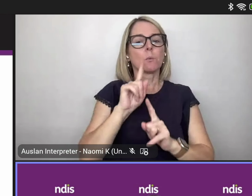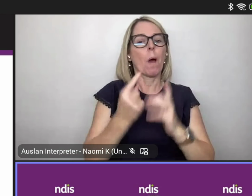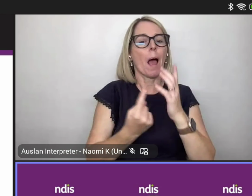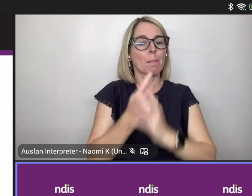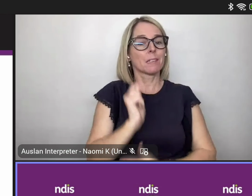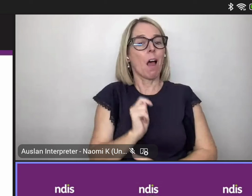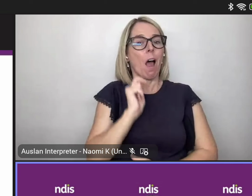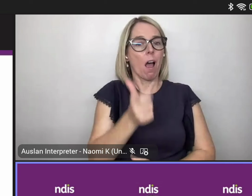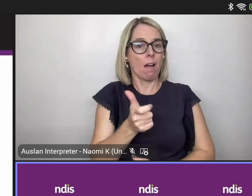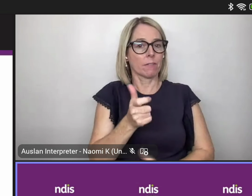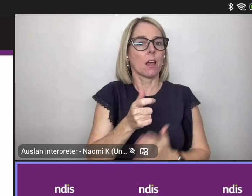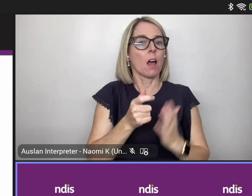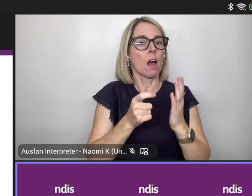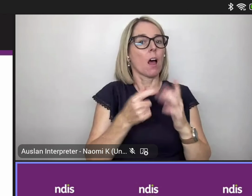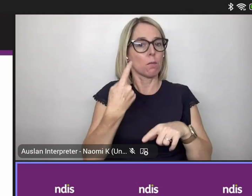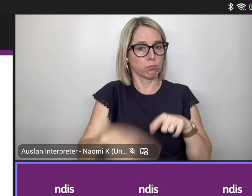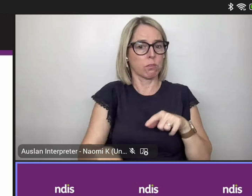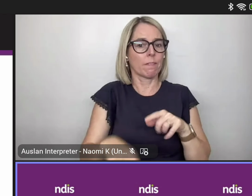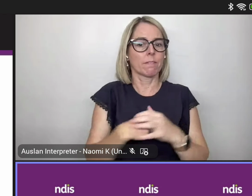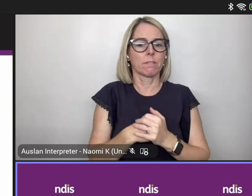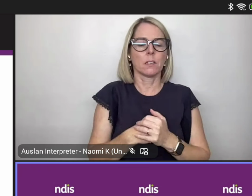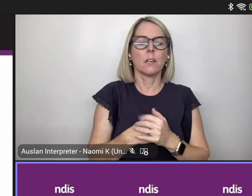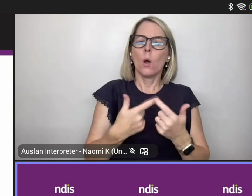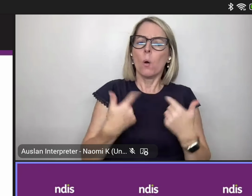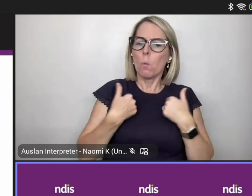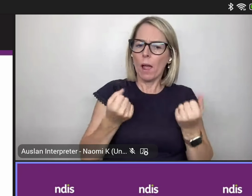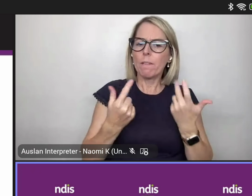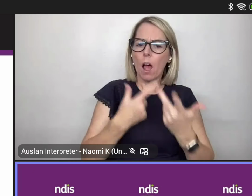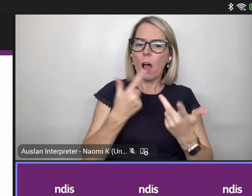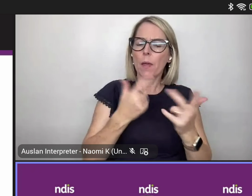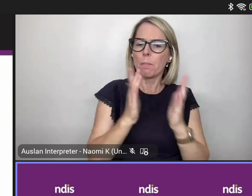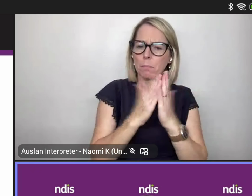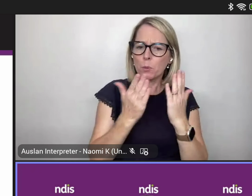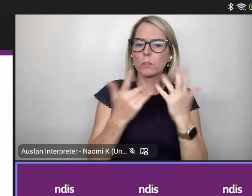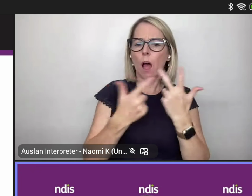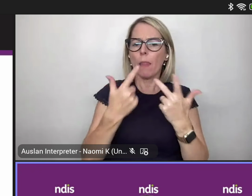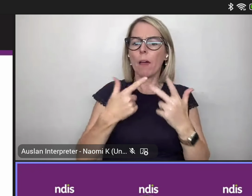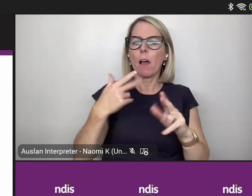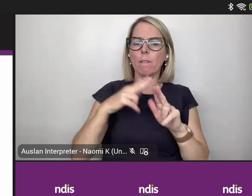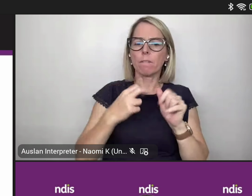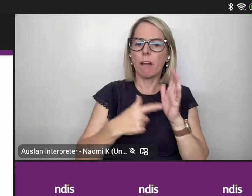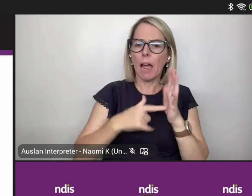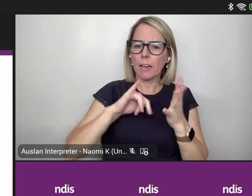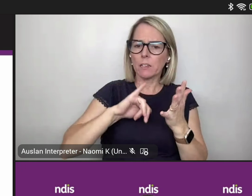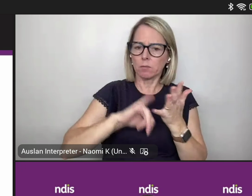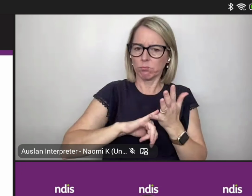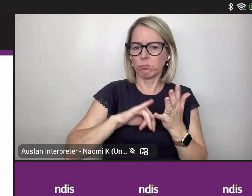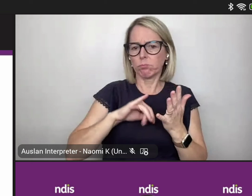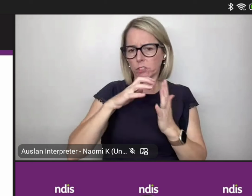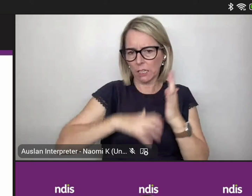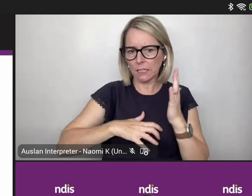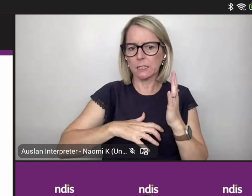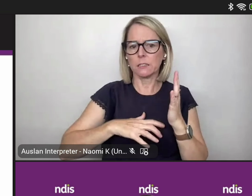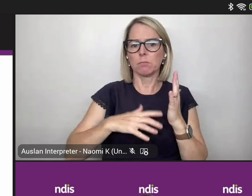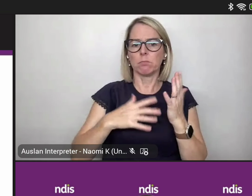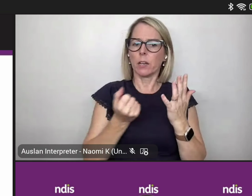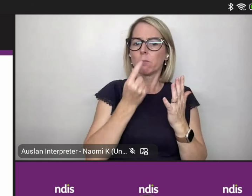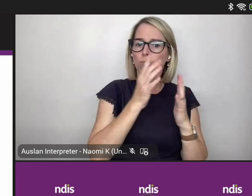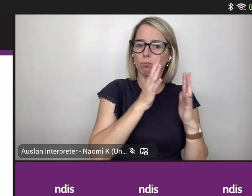We have also developed new booklets and fact sheets available on the NDIS website and by mail.